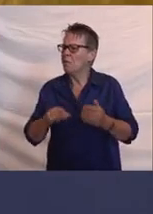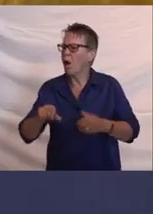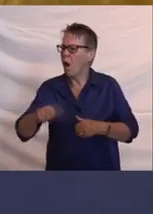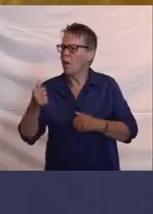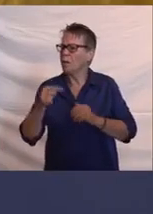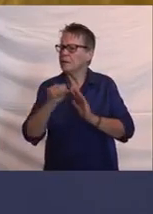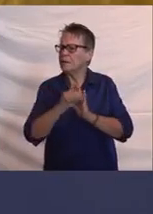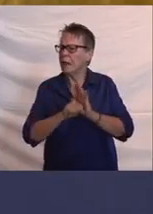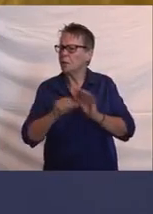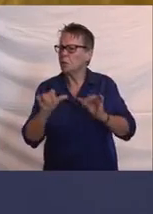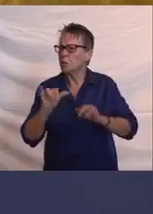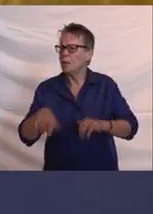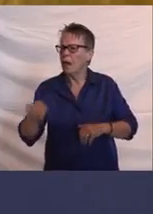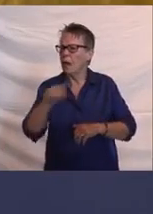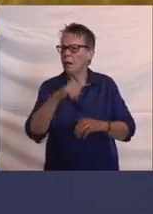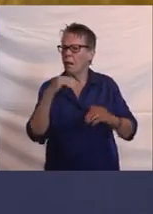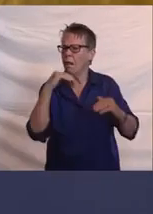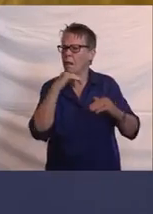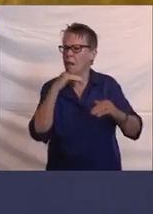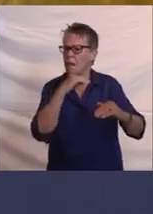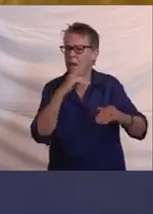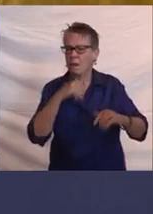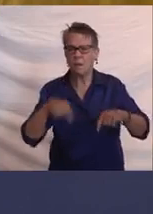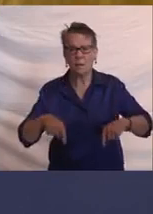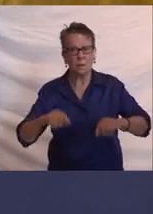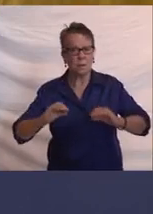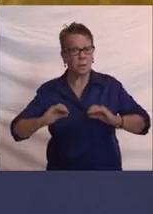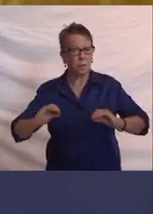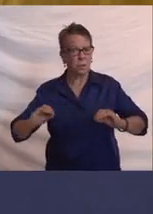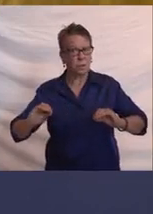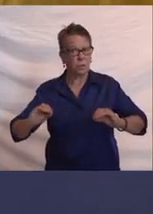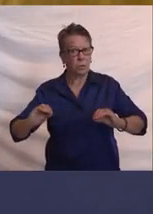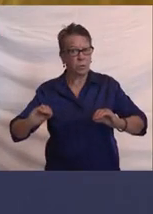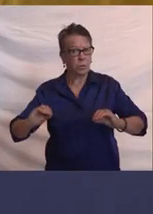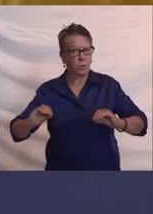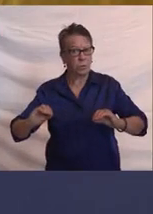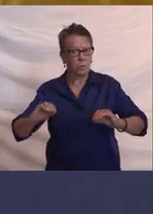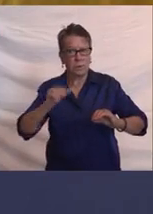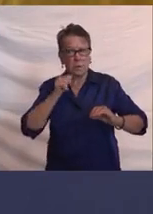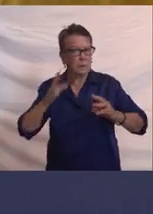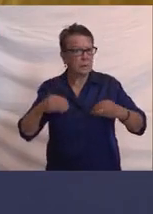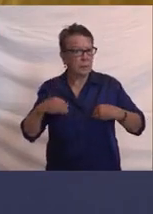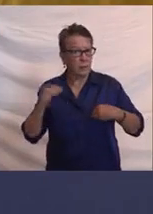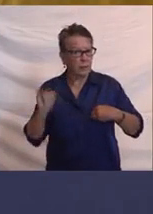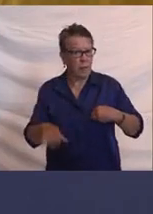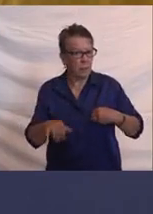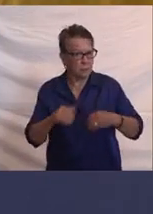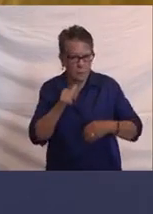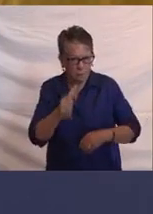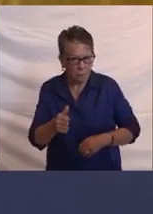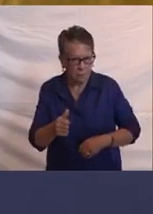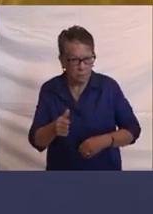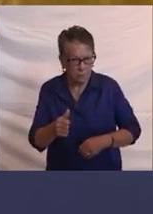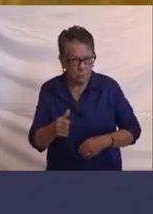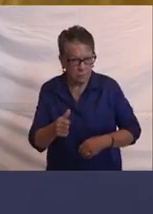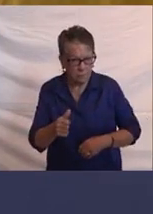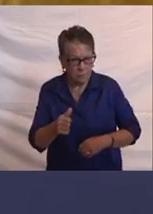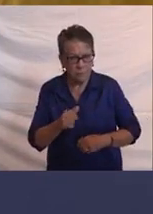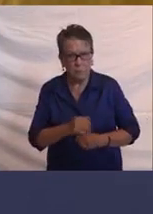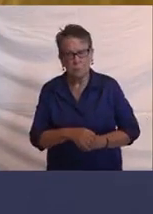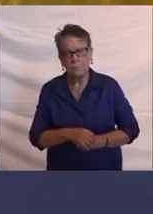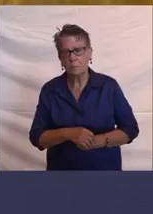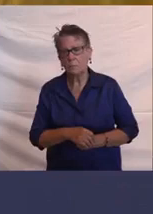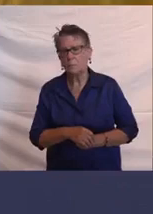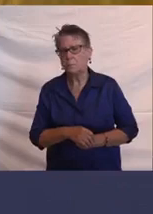at every step in the vaccination process, and I give Judy and her team and Pat a lot of credit here, when faced with the